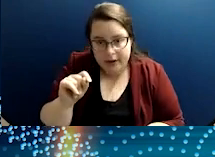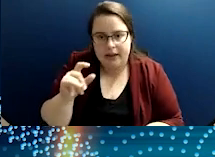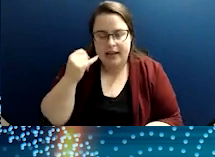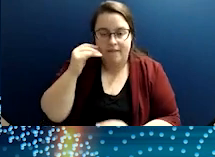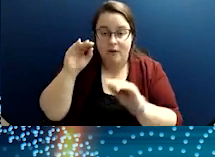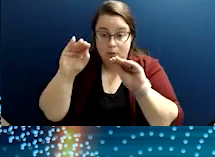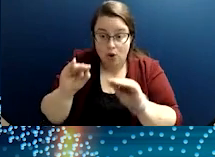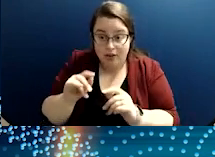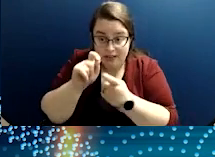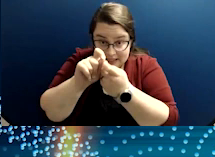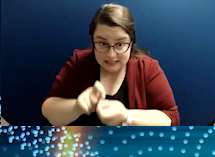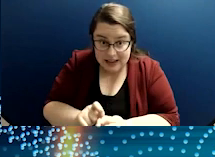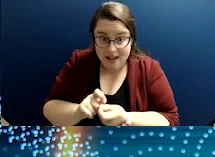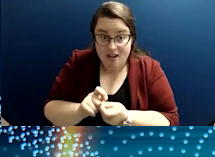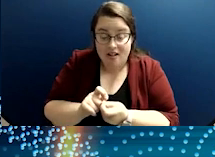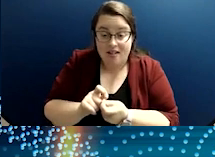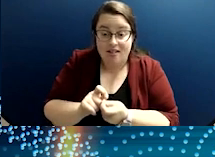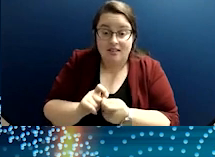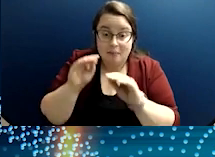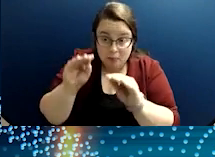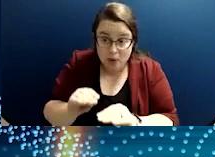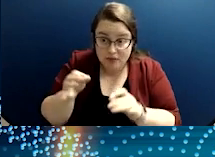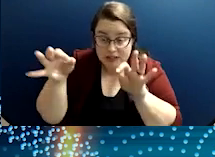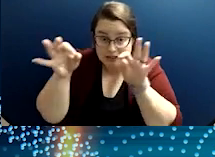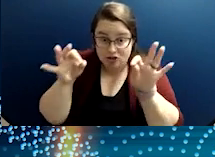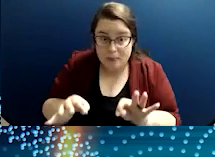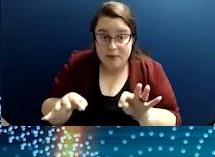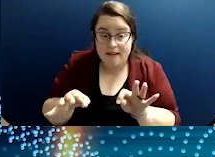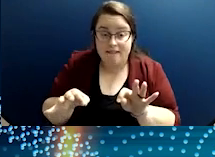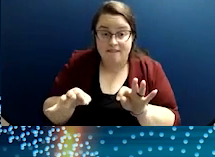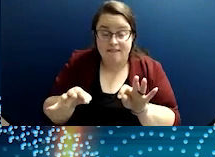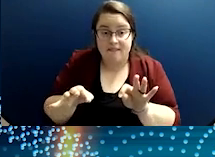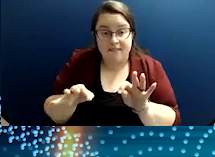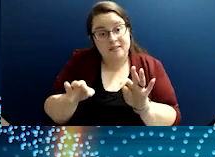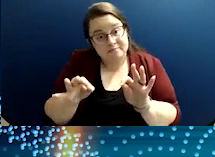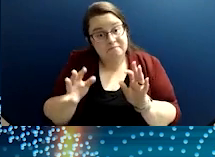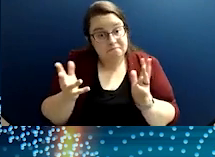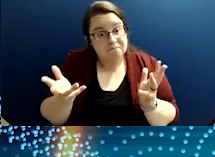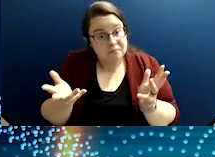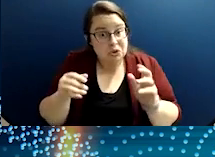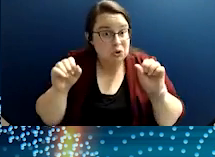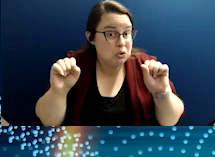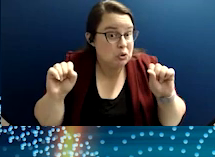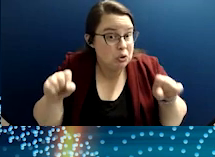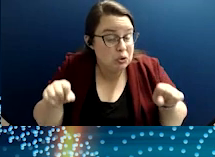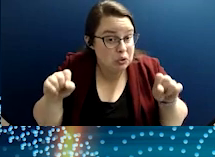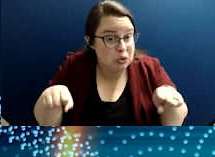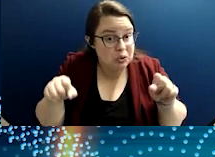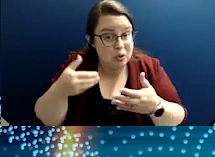all the details and put in all the descriptive features of the picture itself, it could come close.